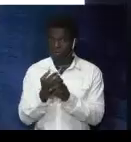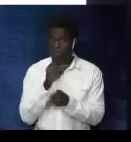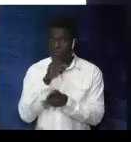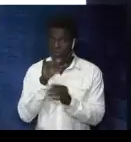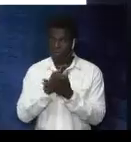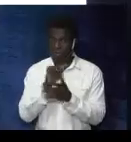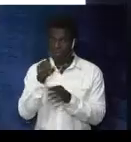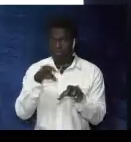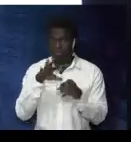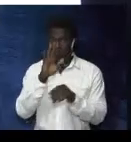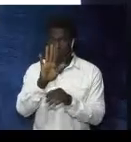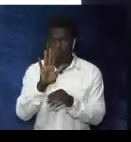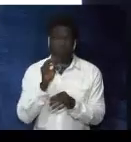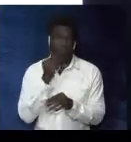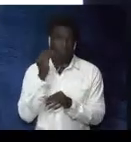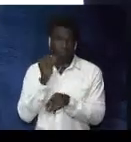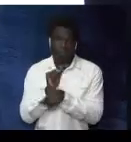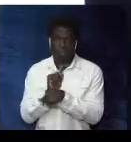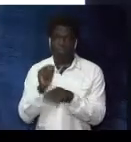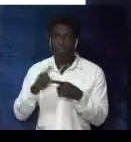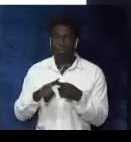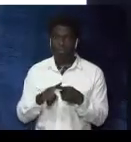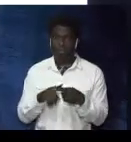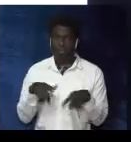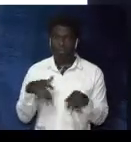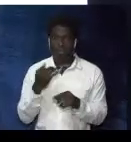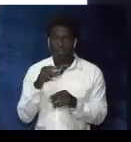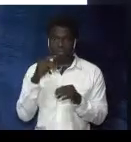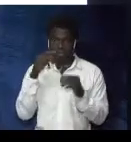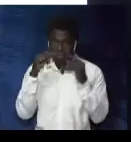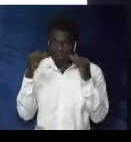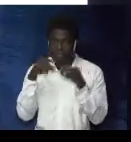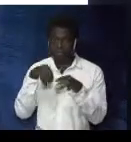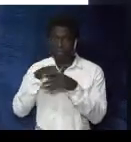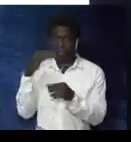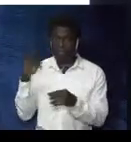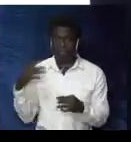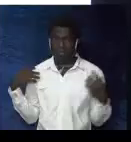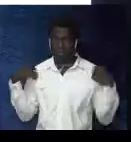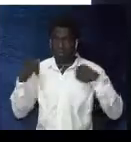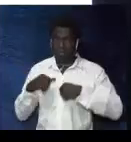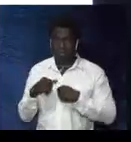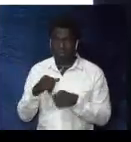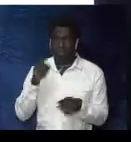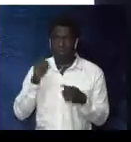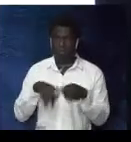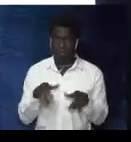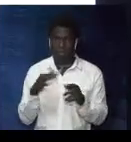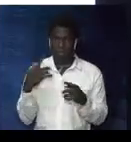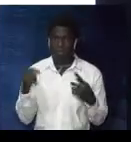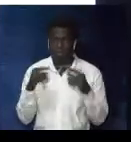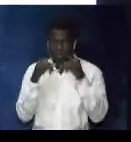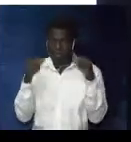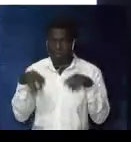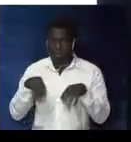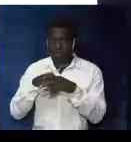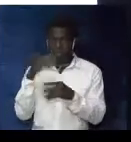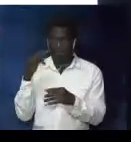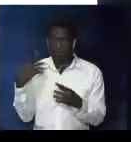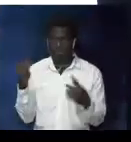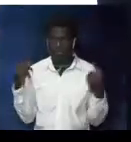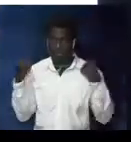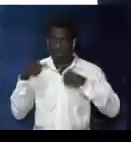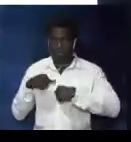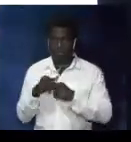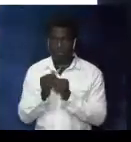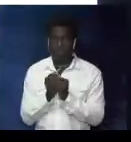do your assignment. To let the cat out of the bag. To let the cat out of